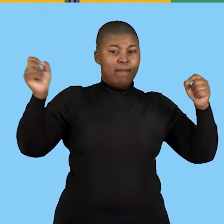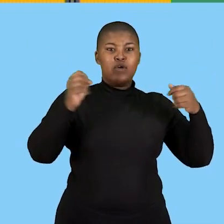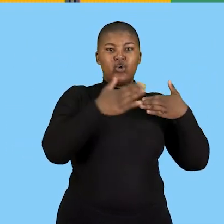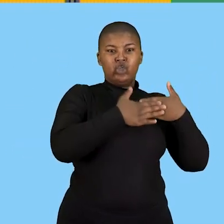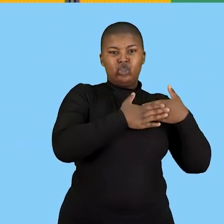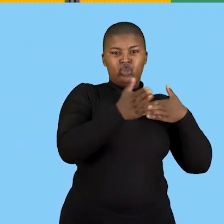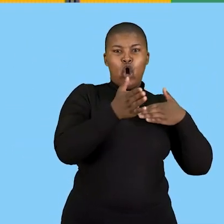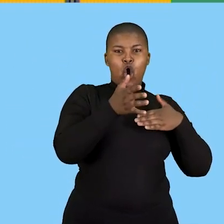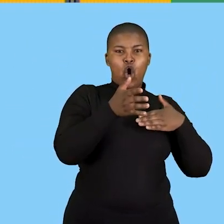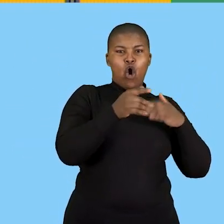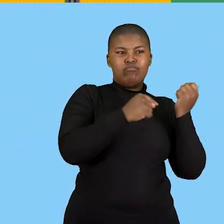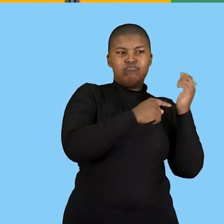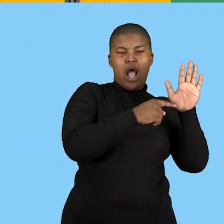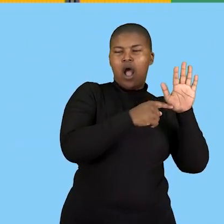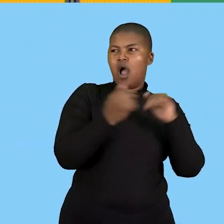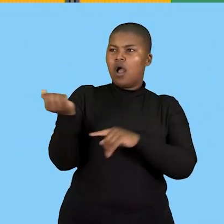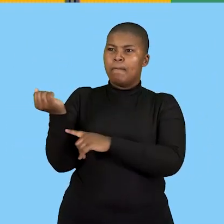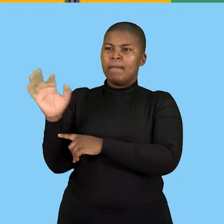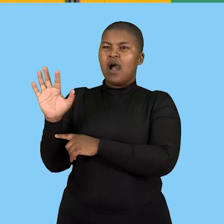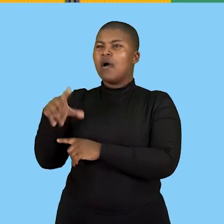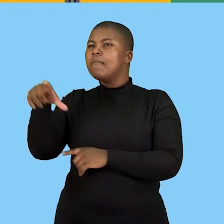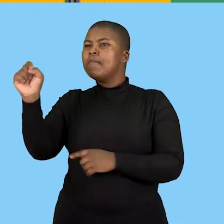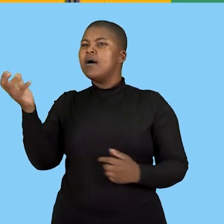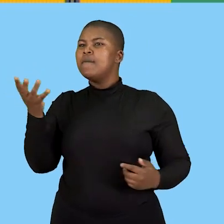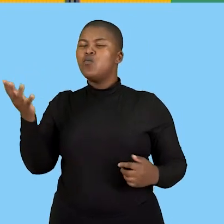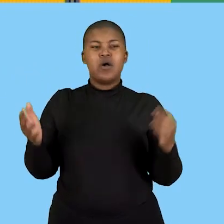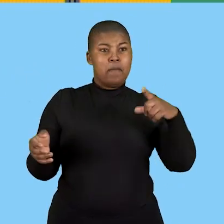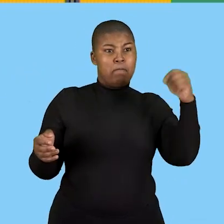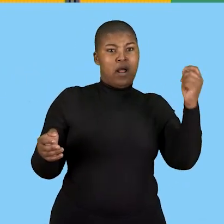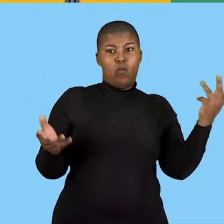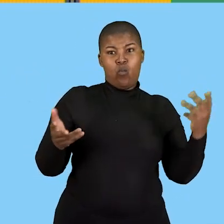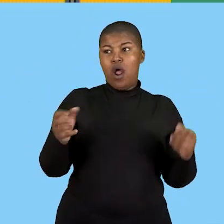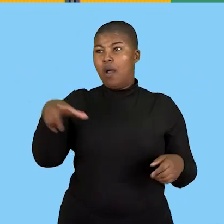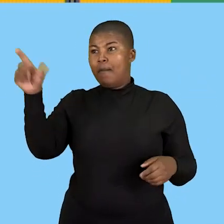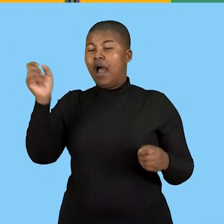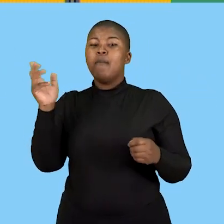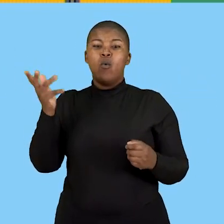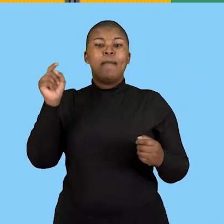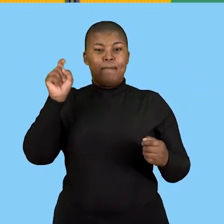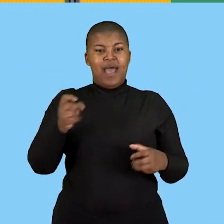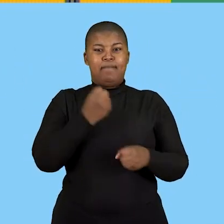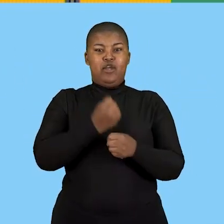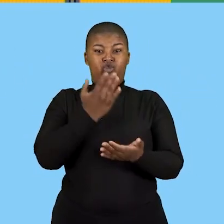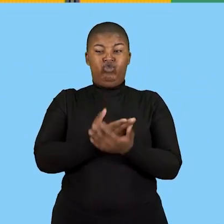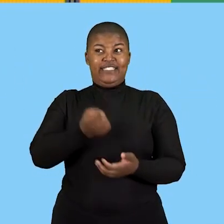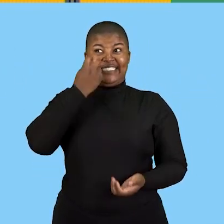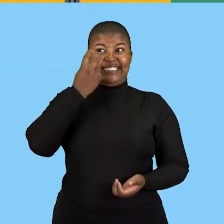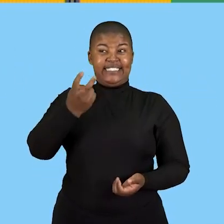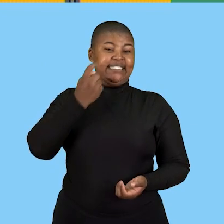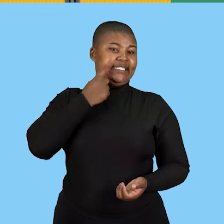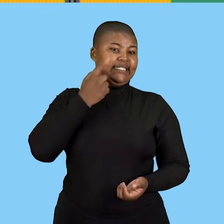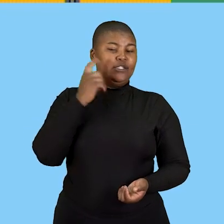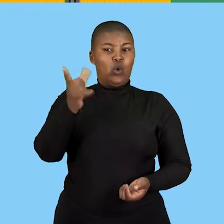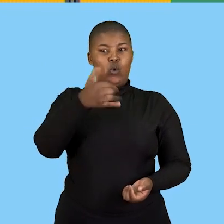visible to all employees as you can see we have signs here so all these signs have to be there so that